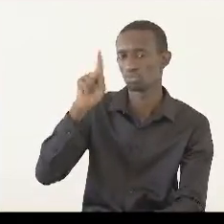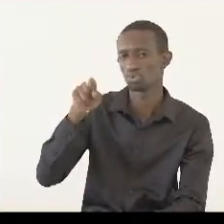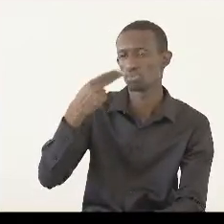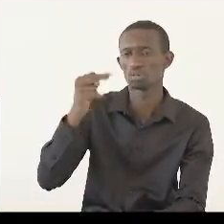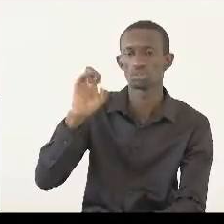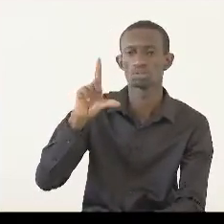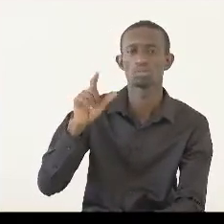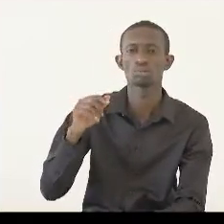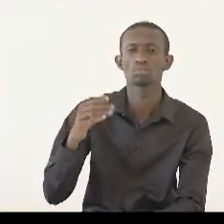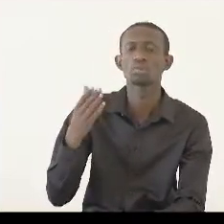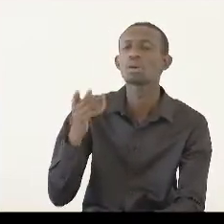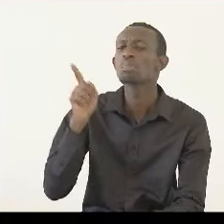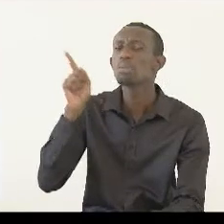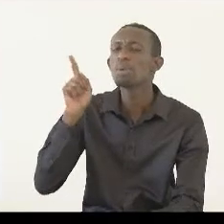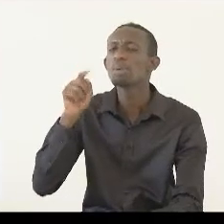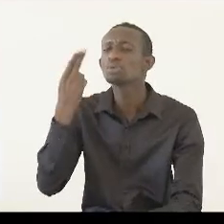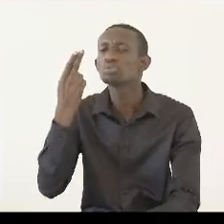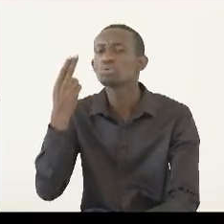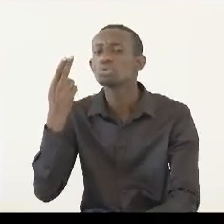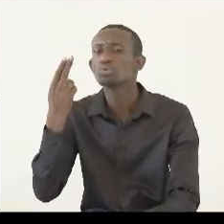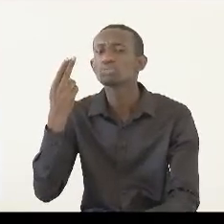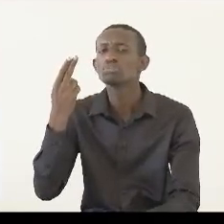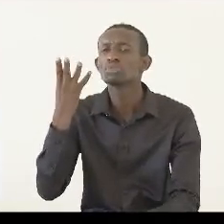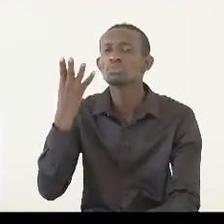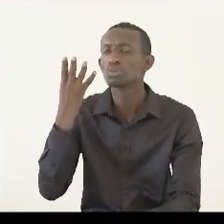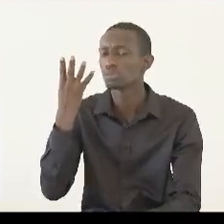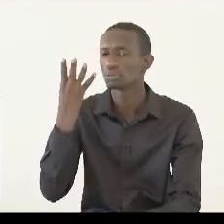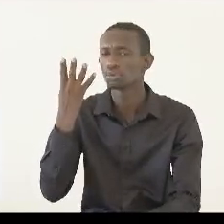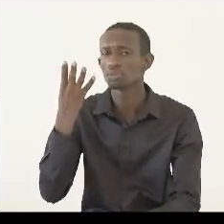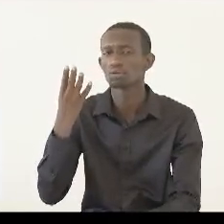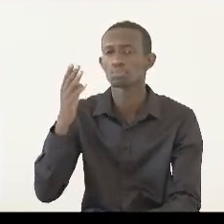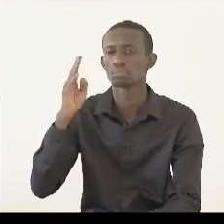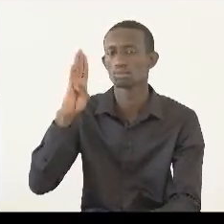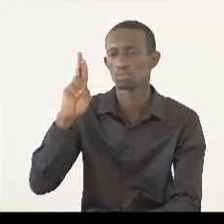is 2,4-bromo benzoic acid.